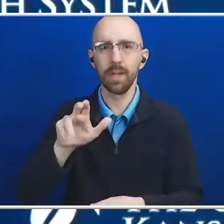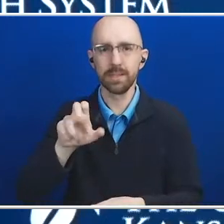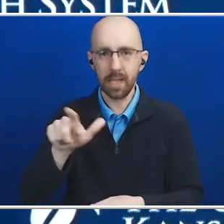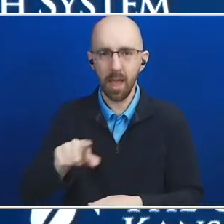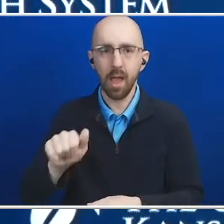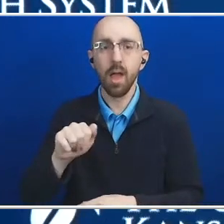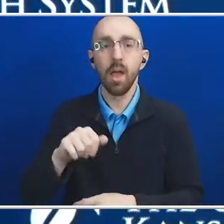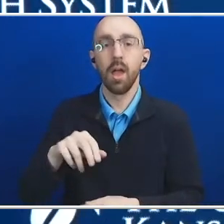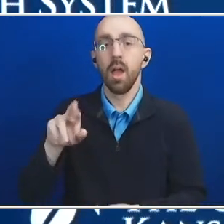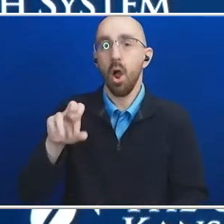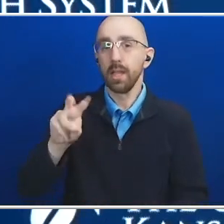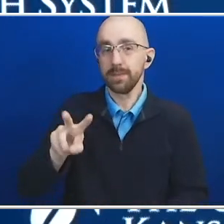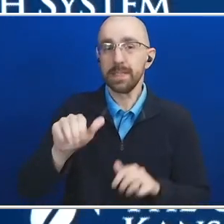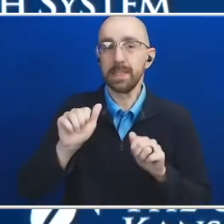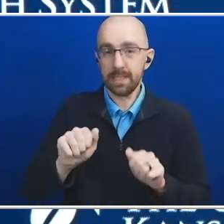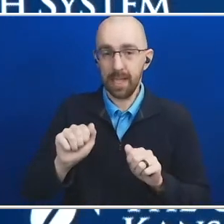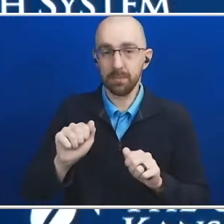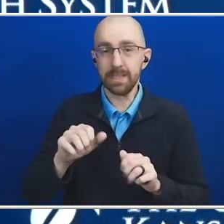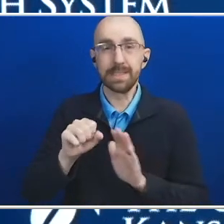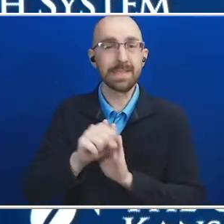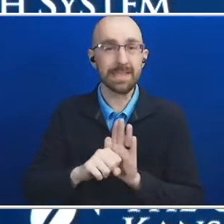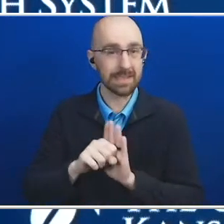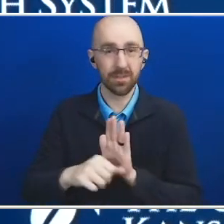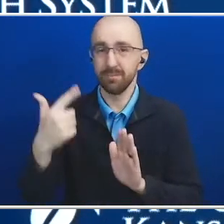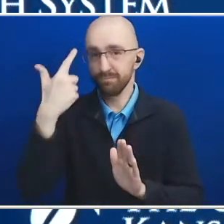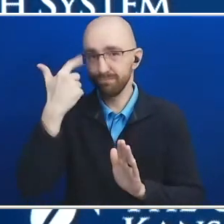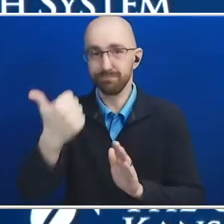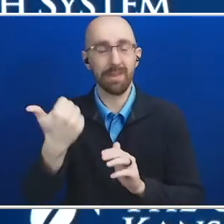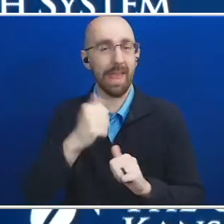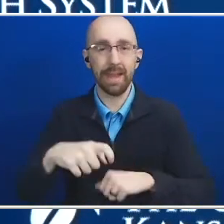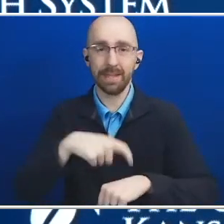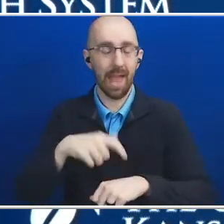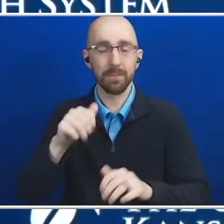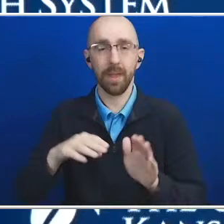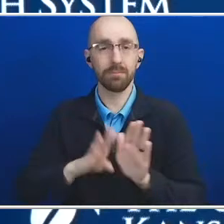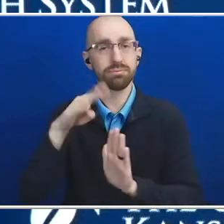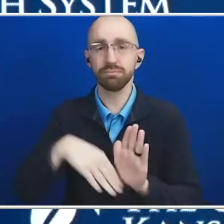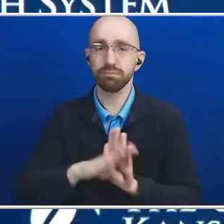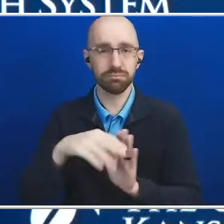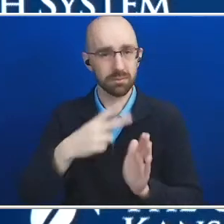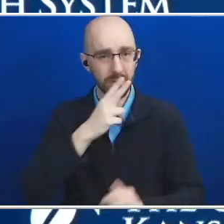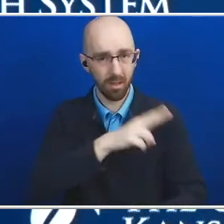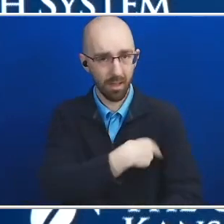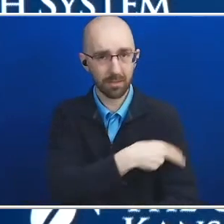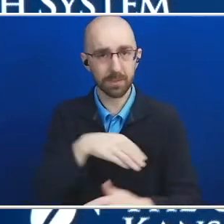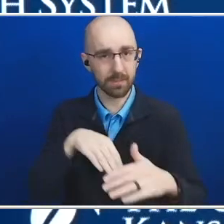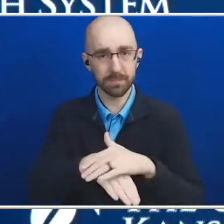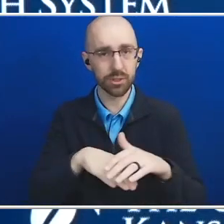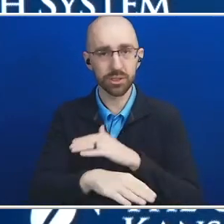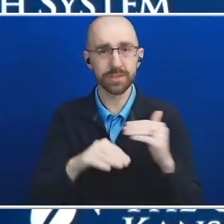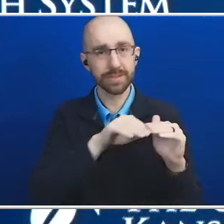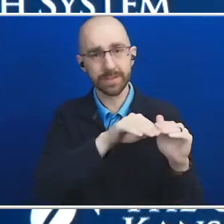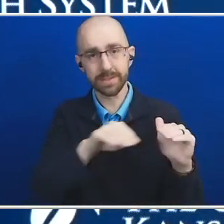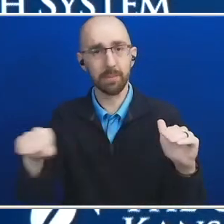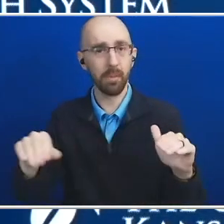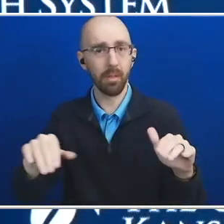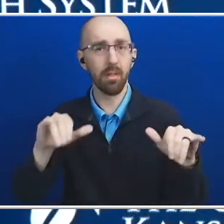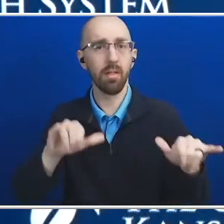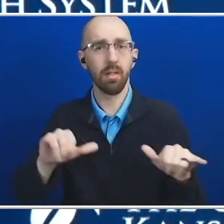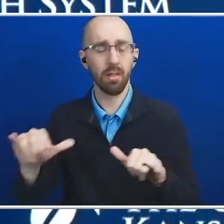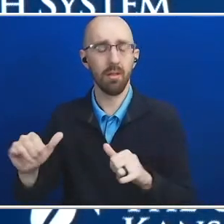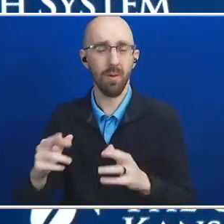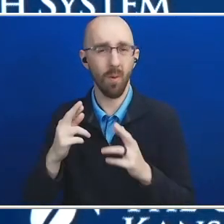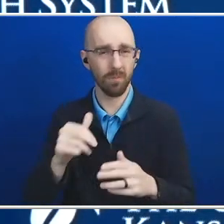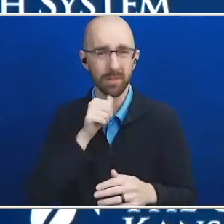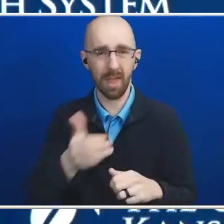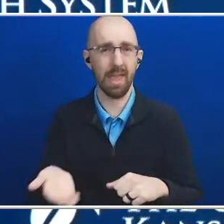surge in any season that it wants. As you saw on that graph, the hospital admissions had been stable. Hopefully we won't see any increase in that in the